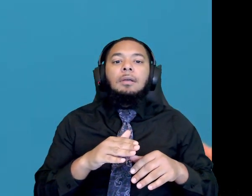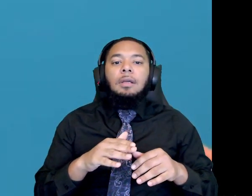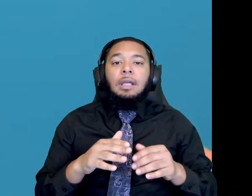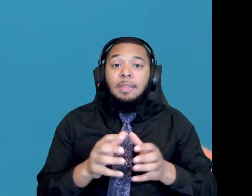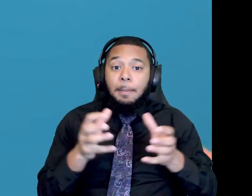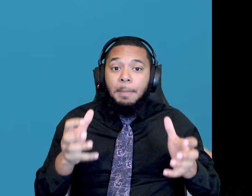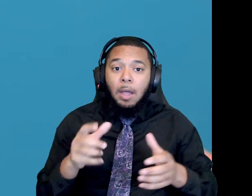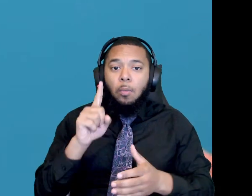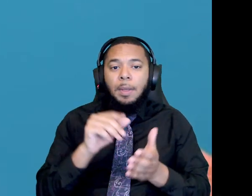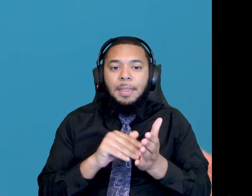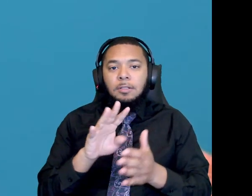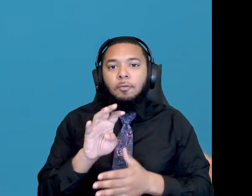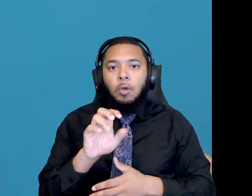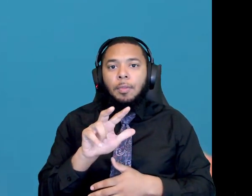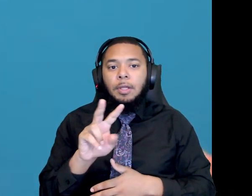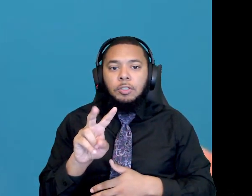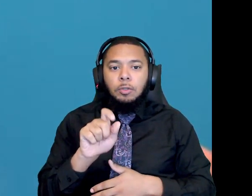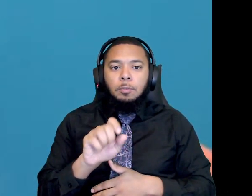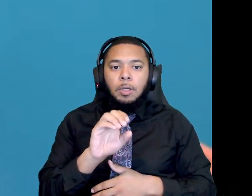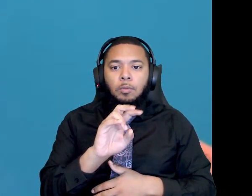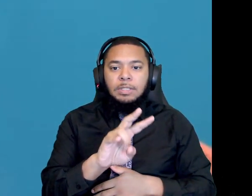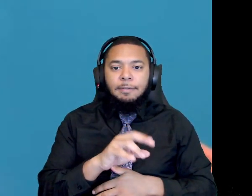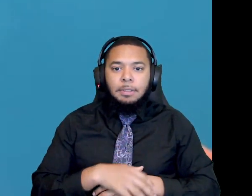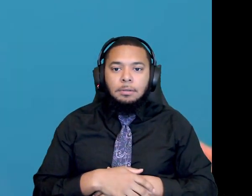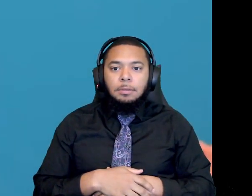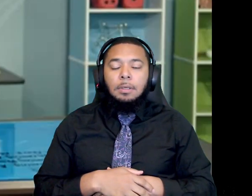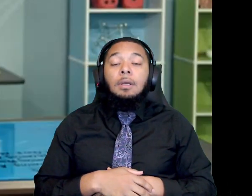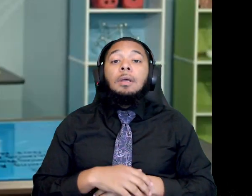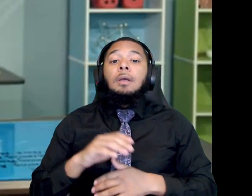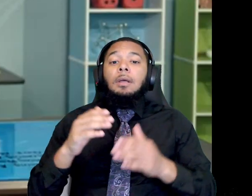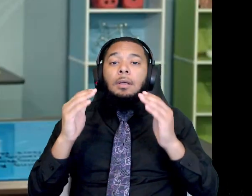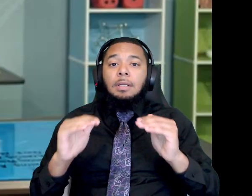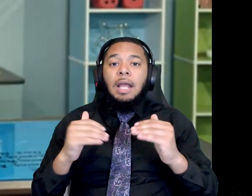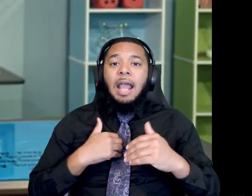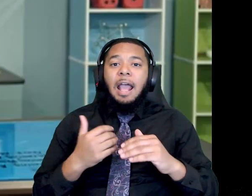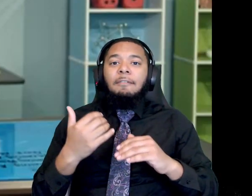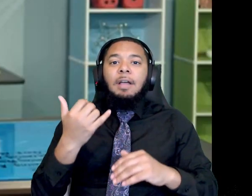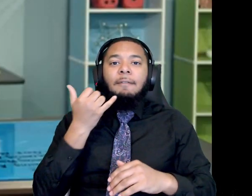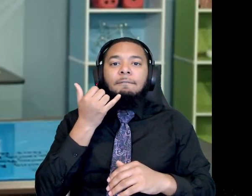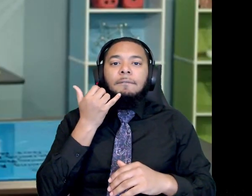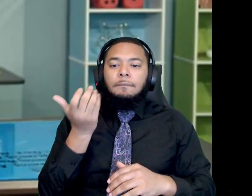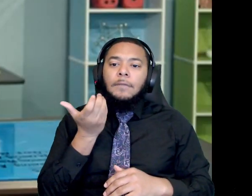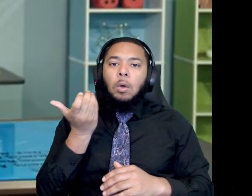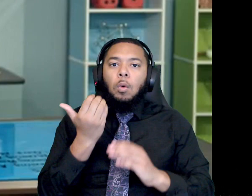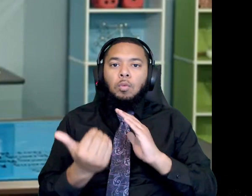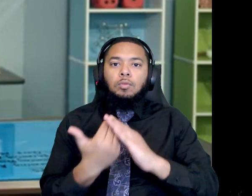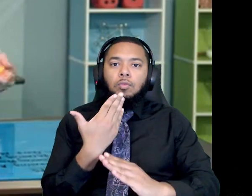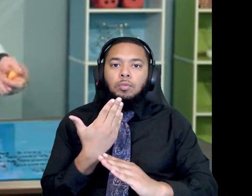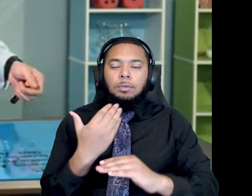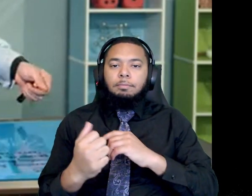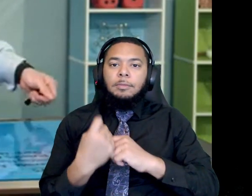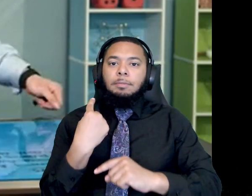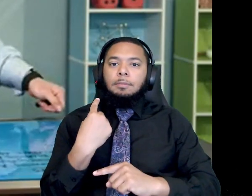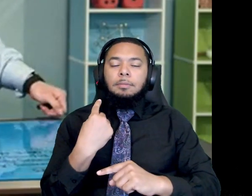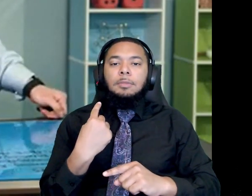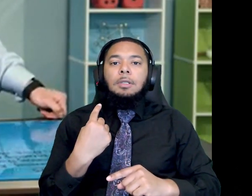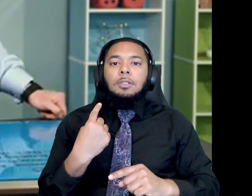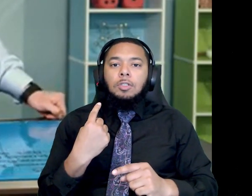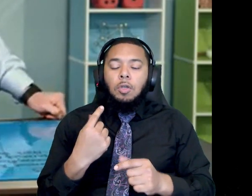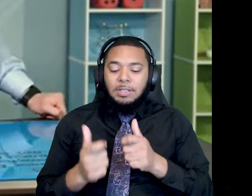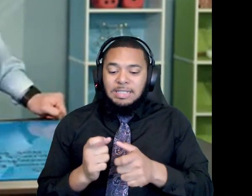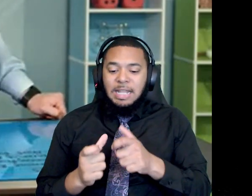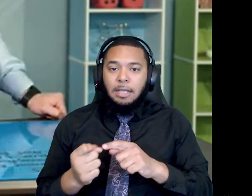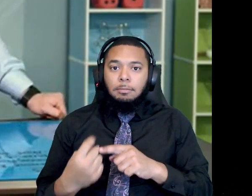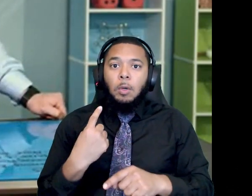$1,432.07. I then had an incoming phone transfer. So somebody sent me a text message and paid me, and